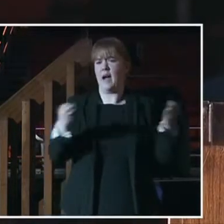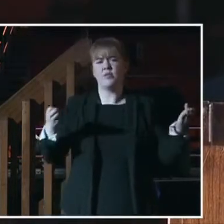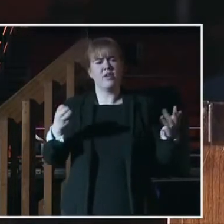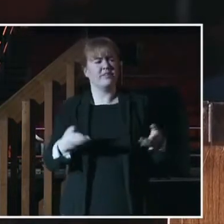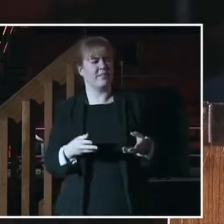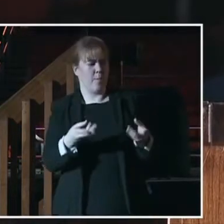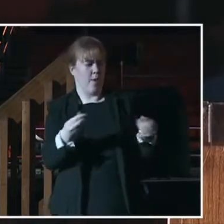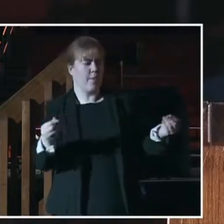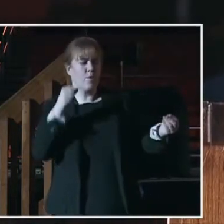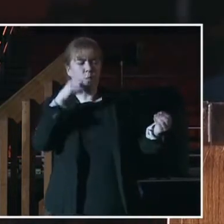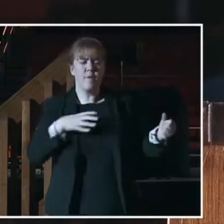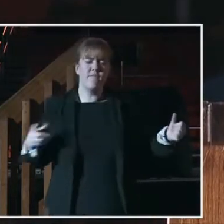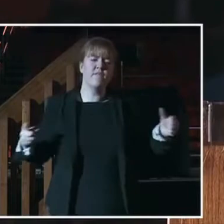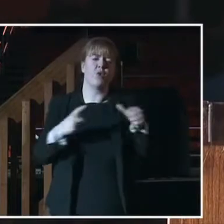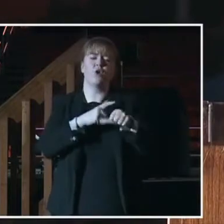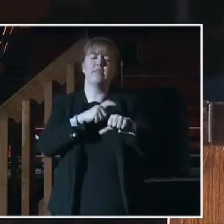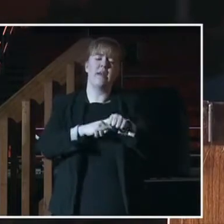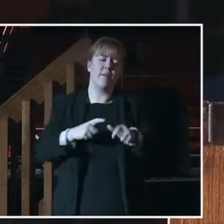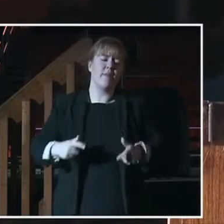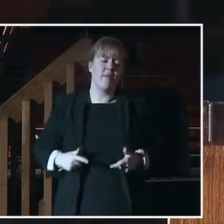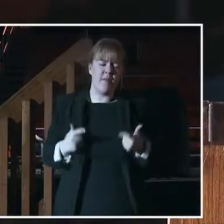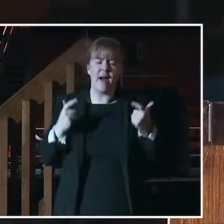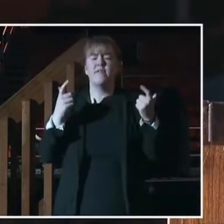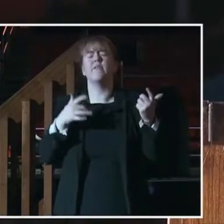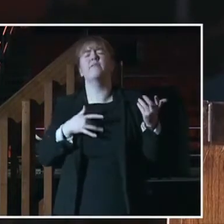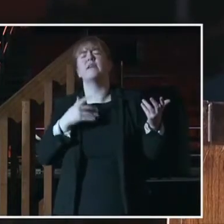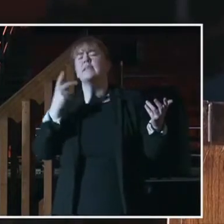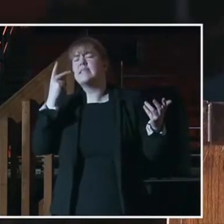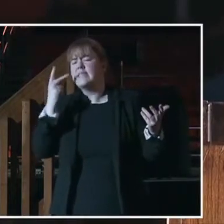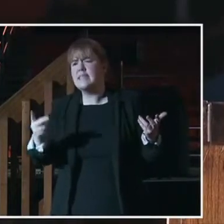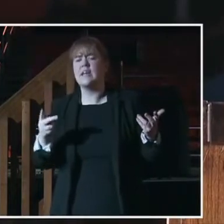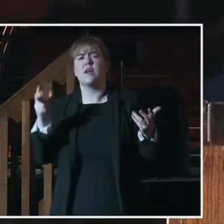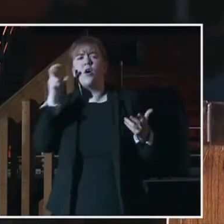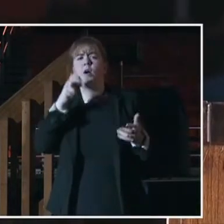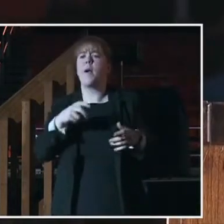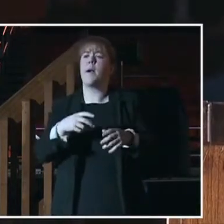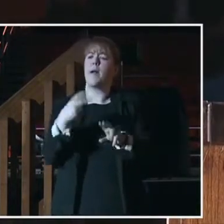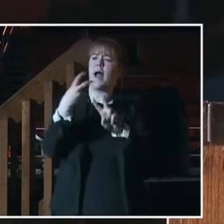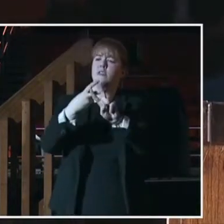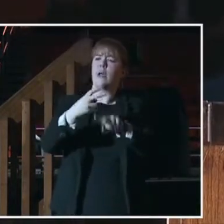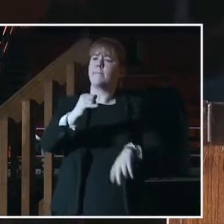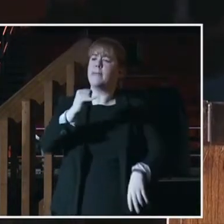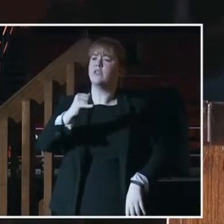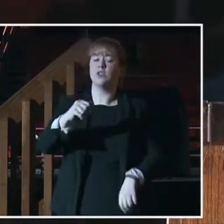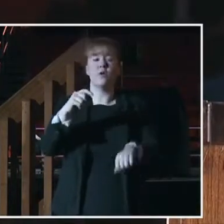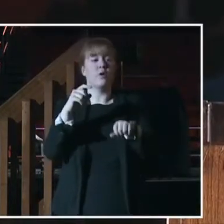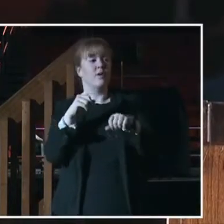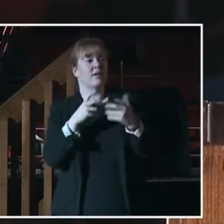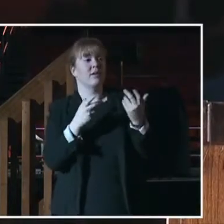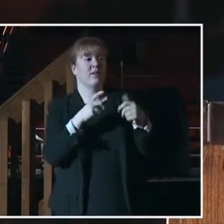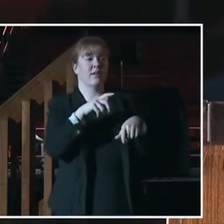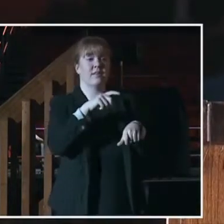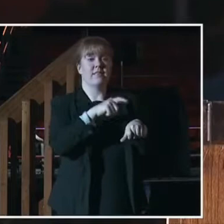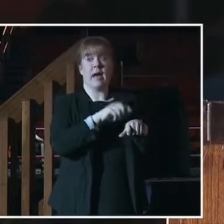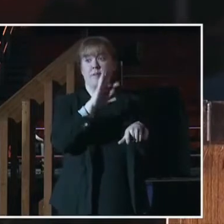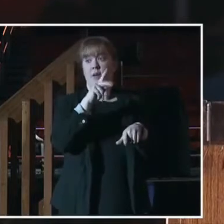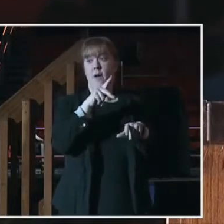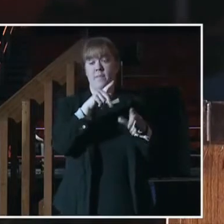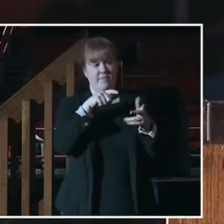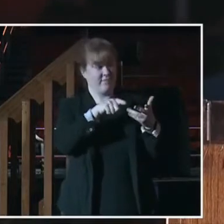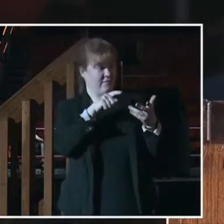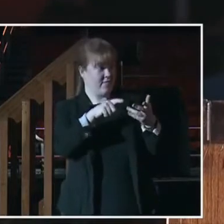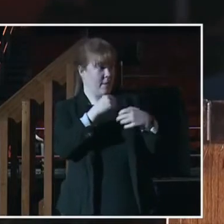who for the first time in their lives feel seen and heard because of the Me Too movement, and Time's Up is working to ensure even more